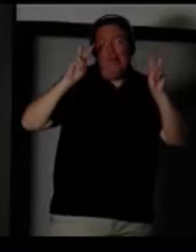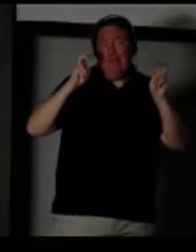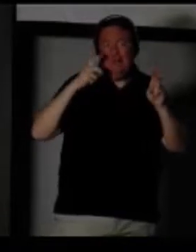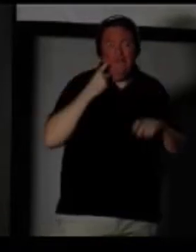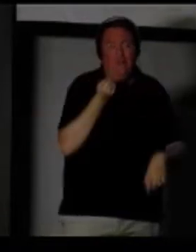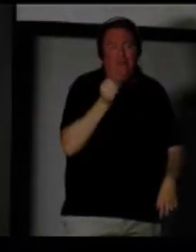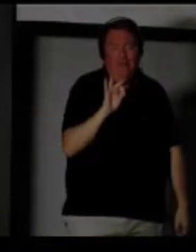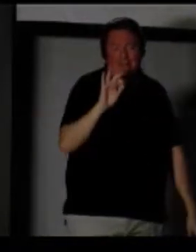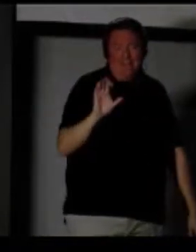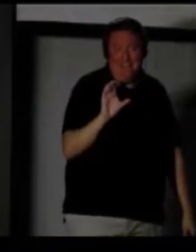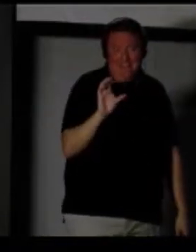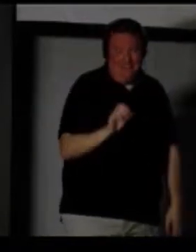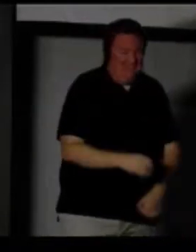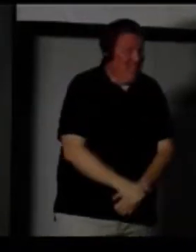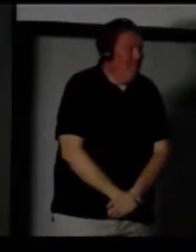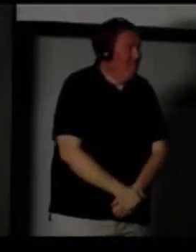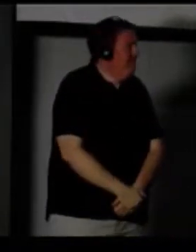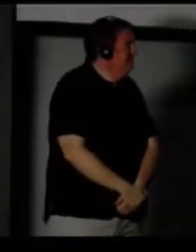century.